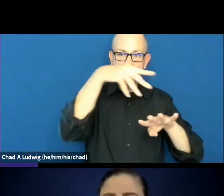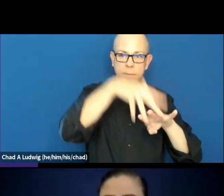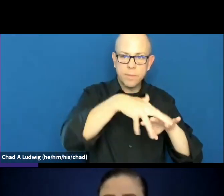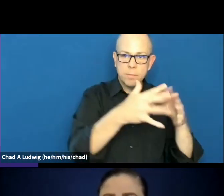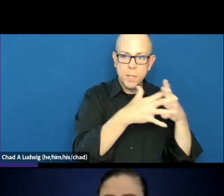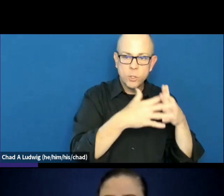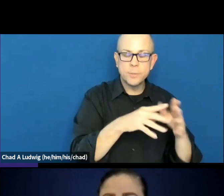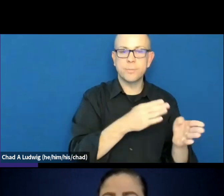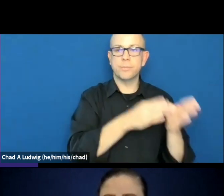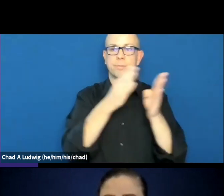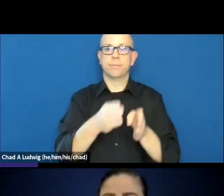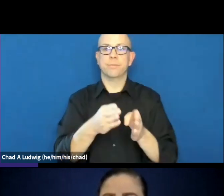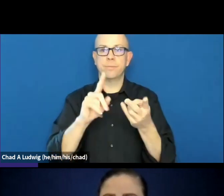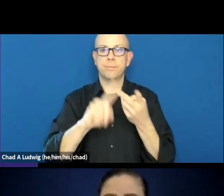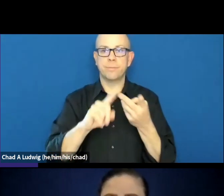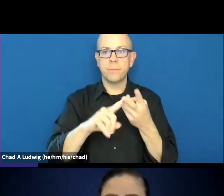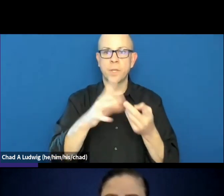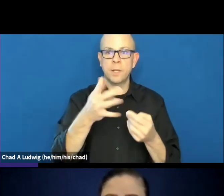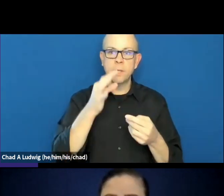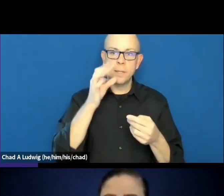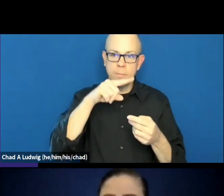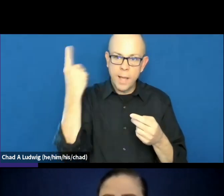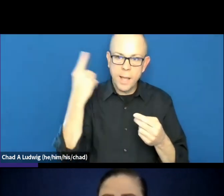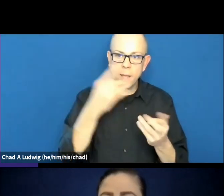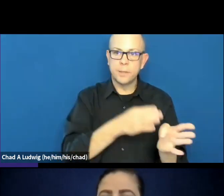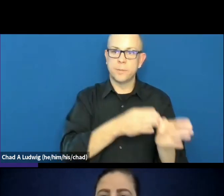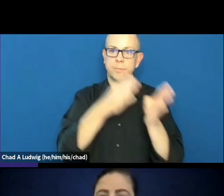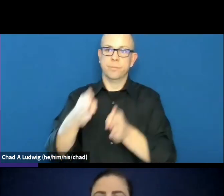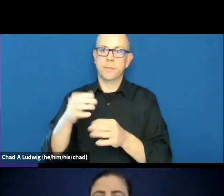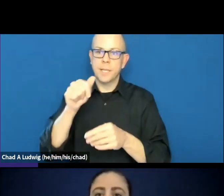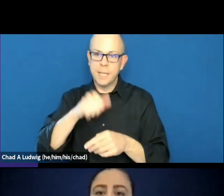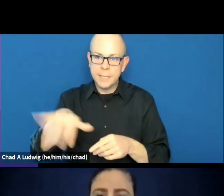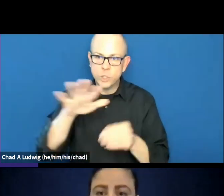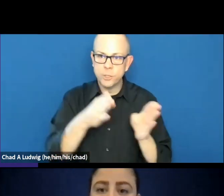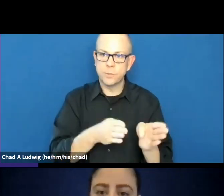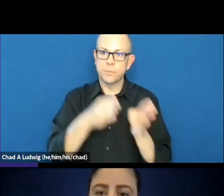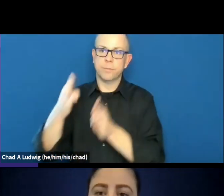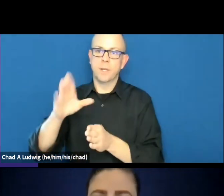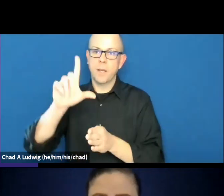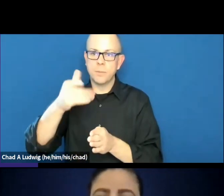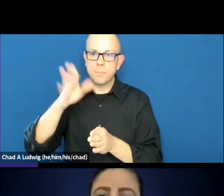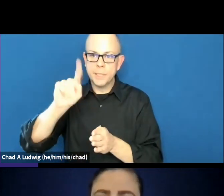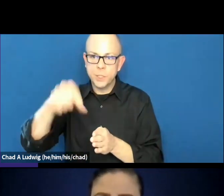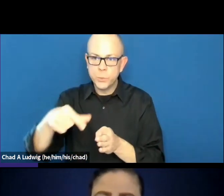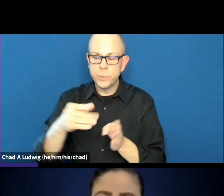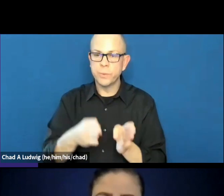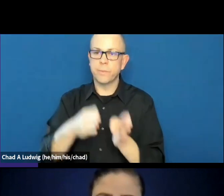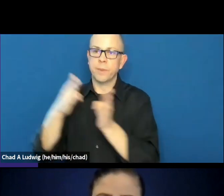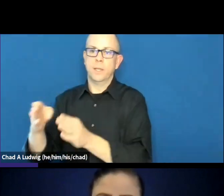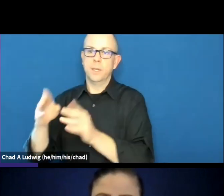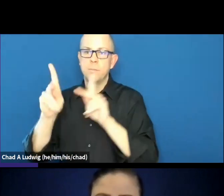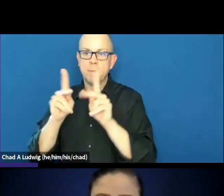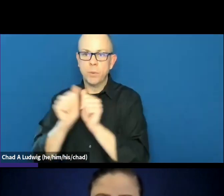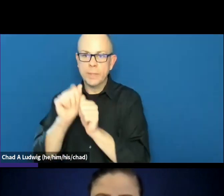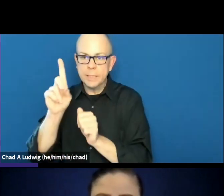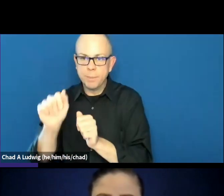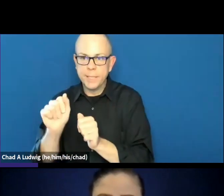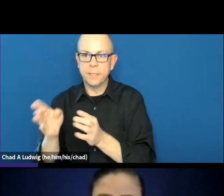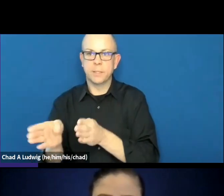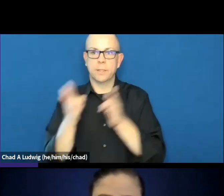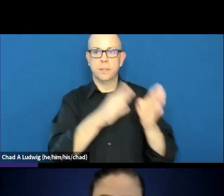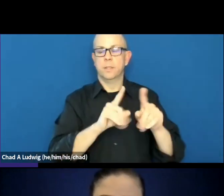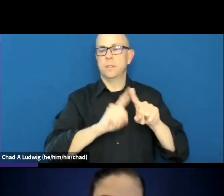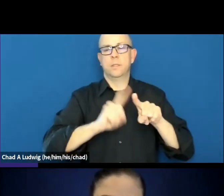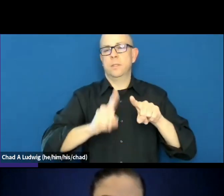Oregon Department of Justice is going to have in total. Indigenous individuals, African American individuals,